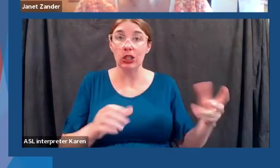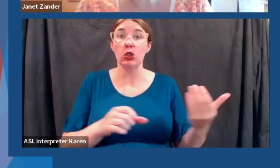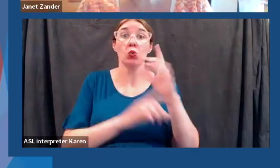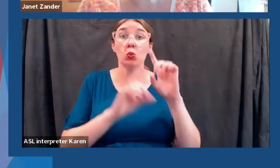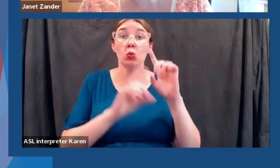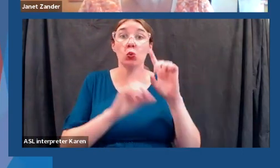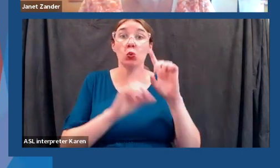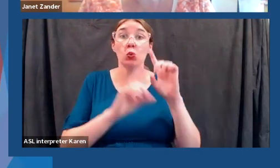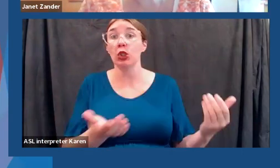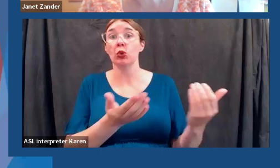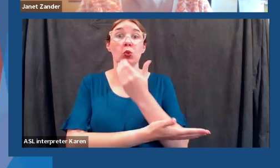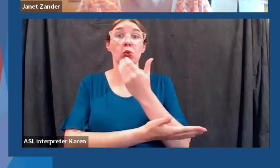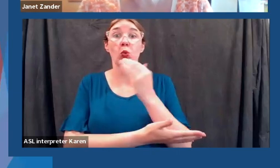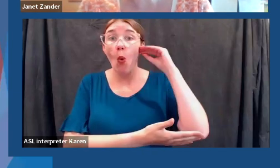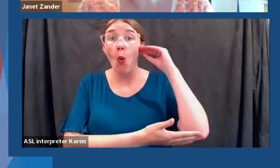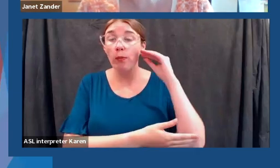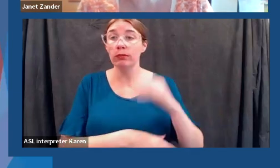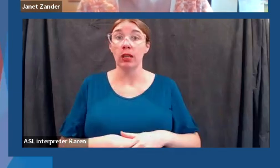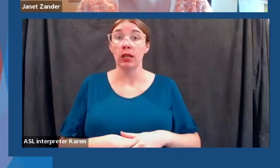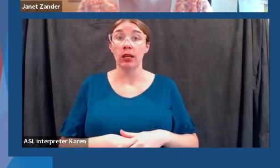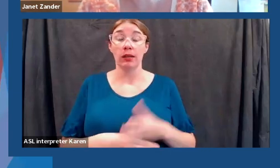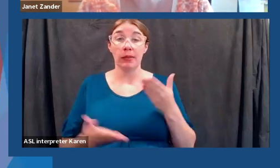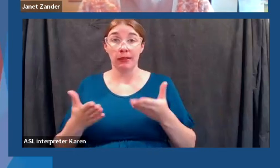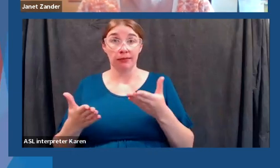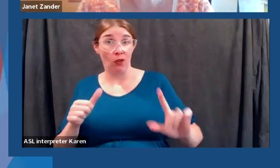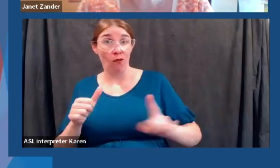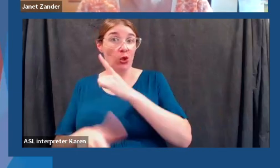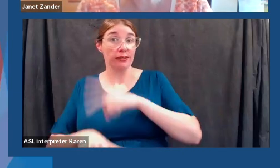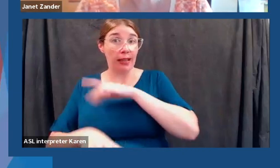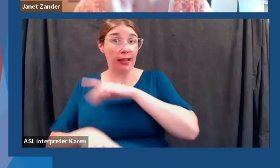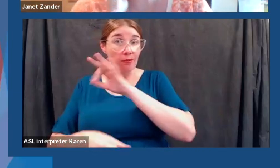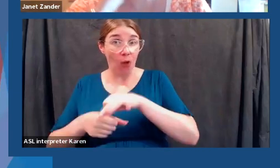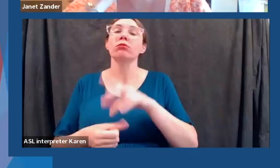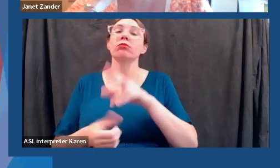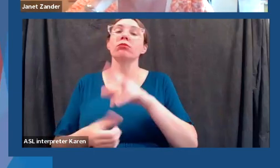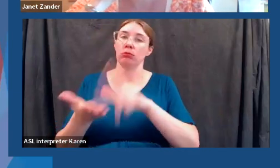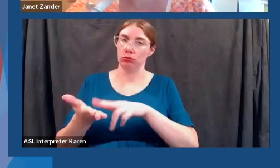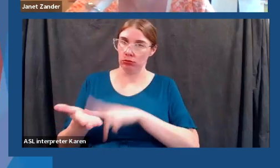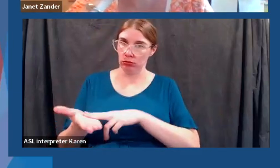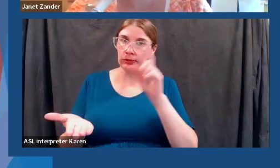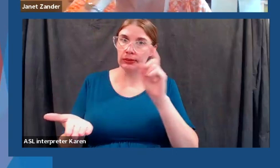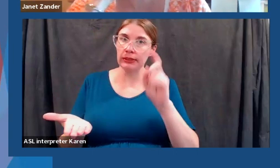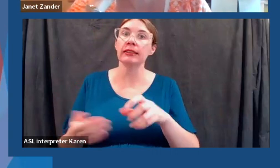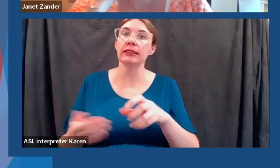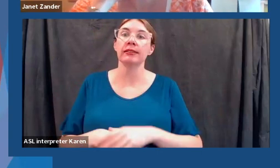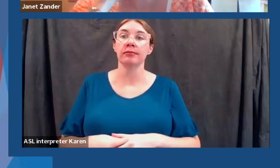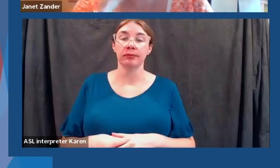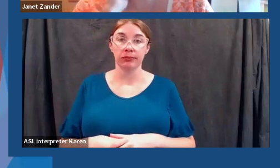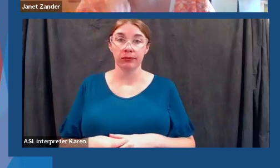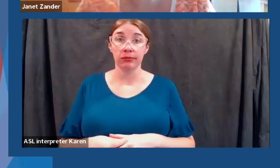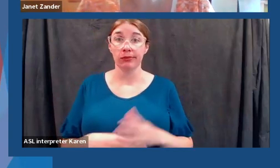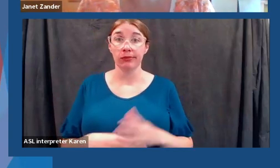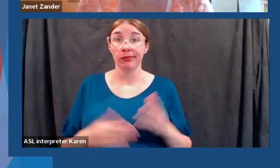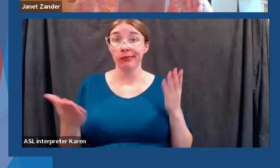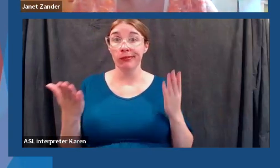district. Certainly any first-time voters are going to need to register for this first time. Maybe someone has